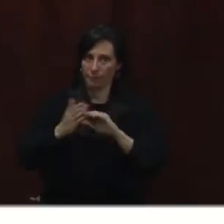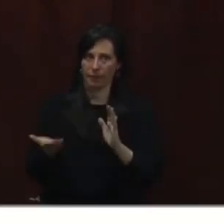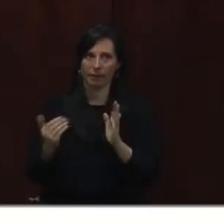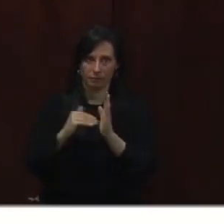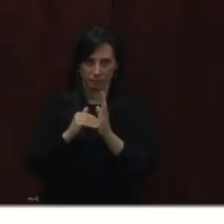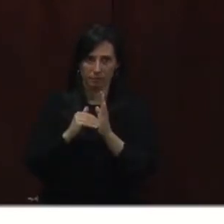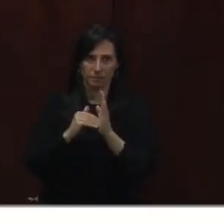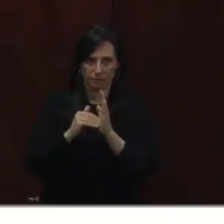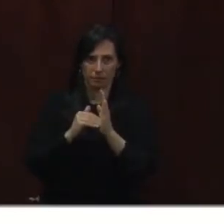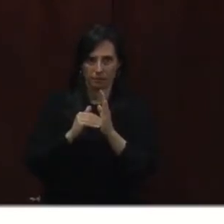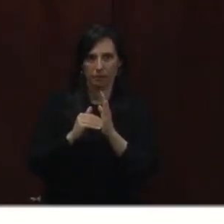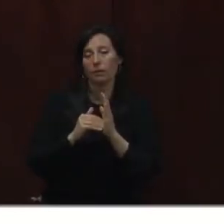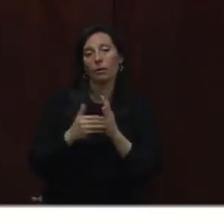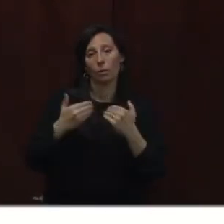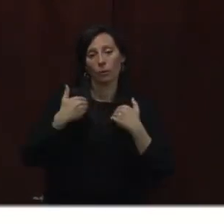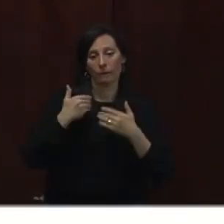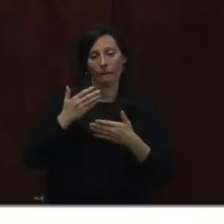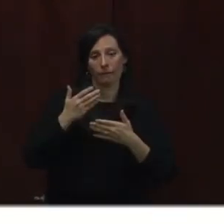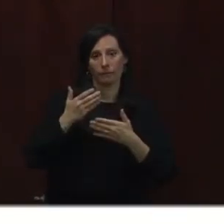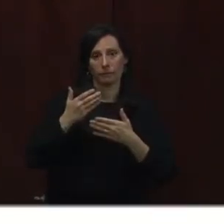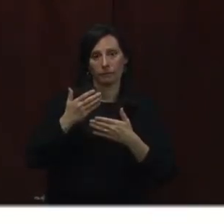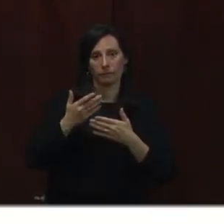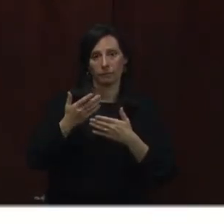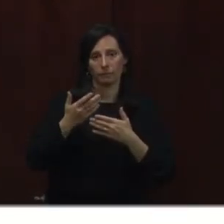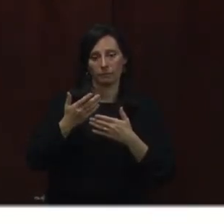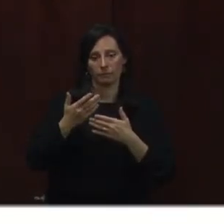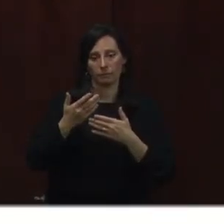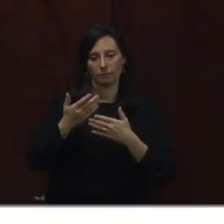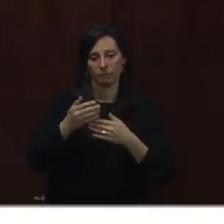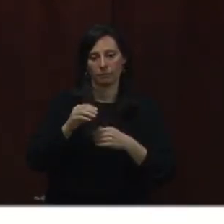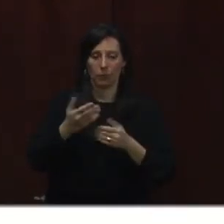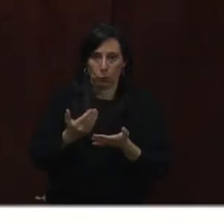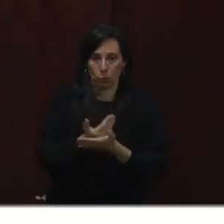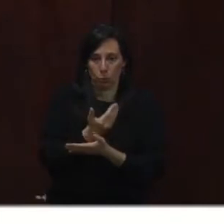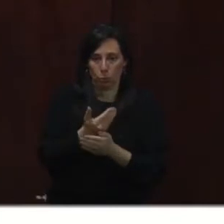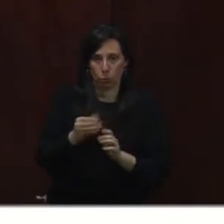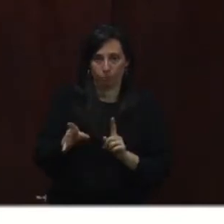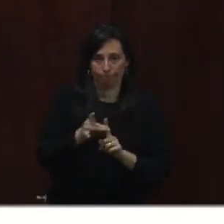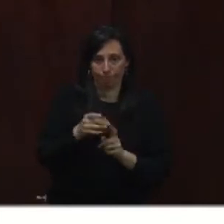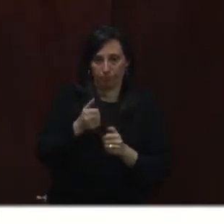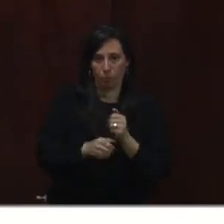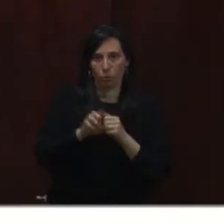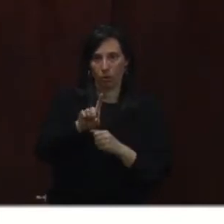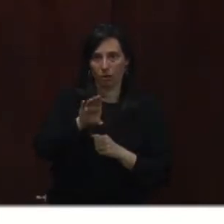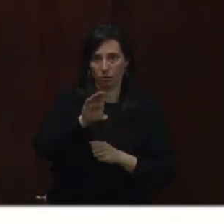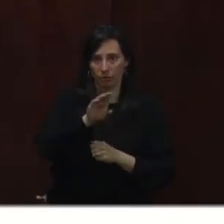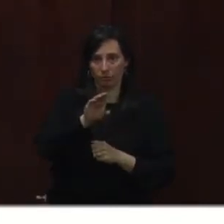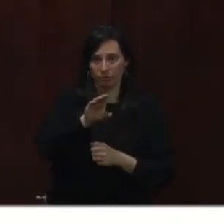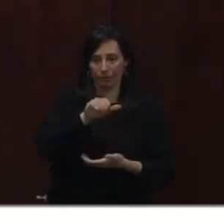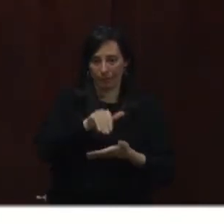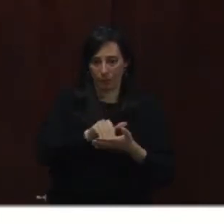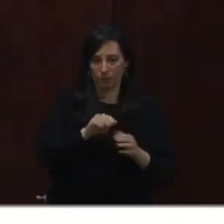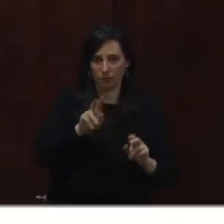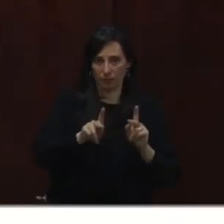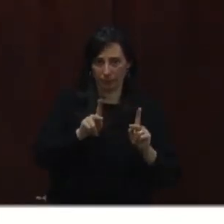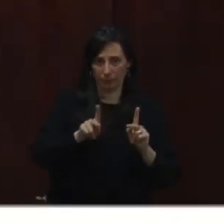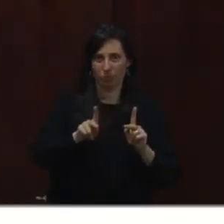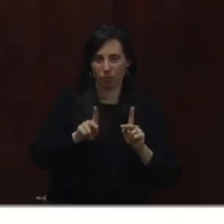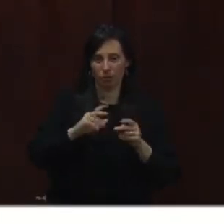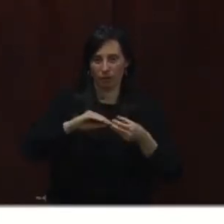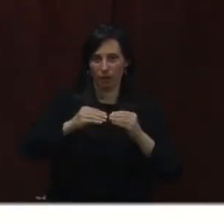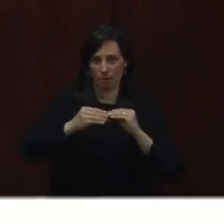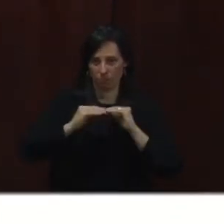experienced a stabilization in new cases per 100,000 in the days just around Christmas and right